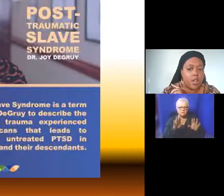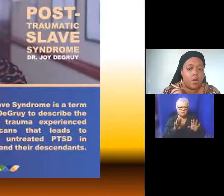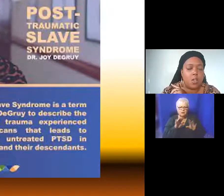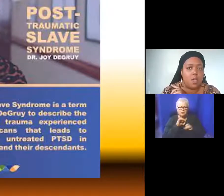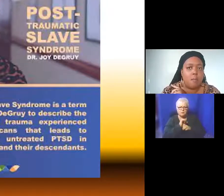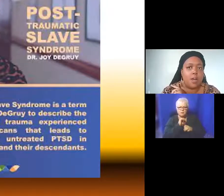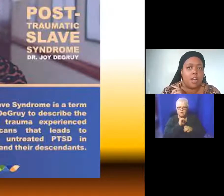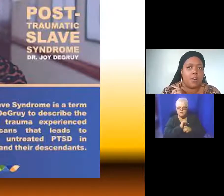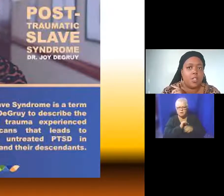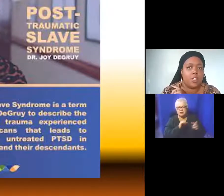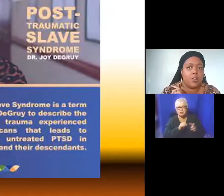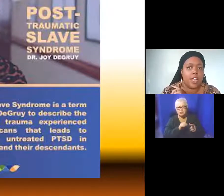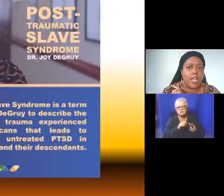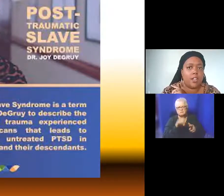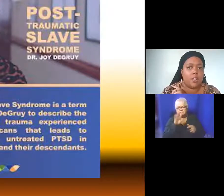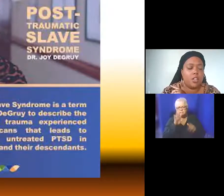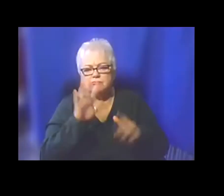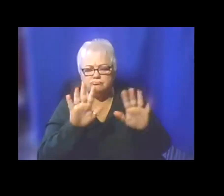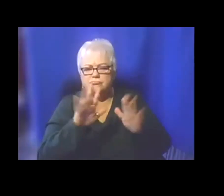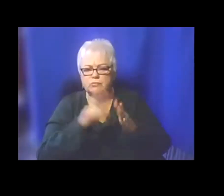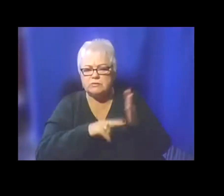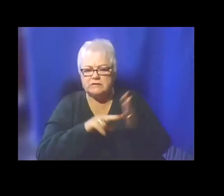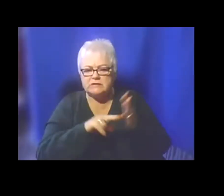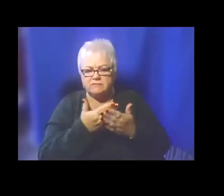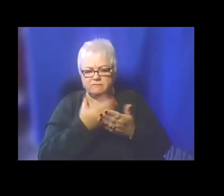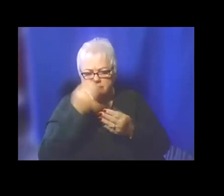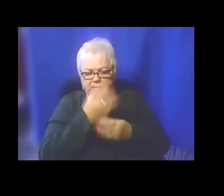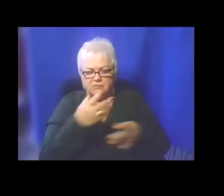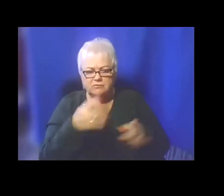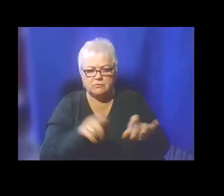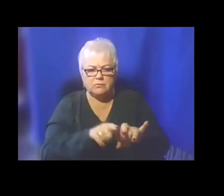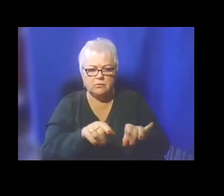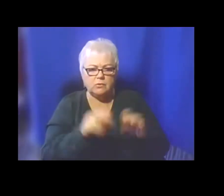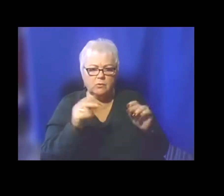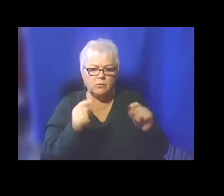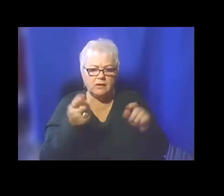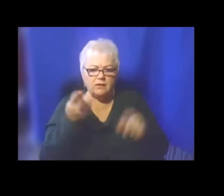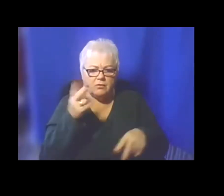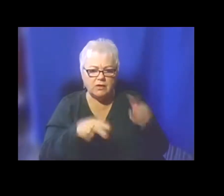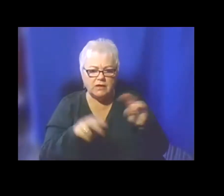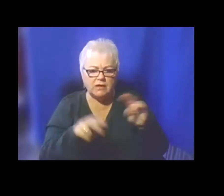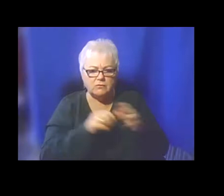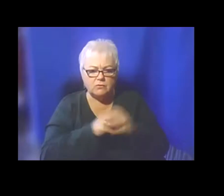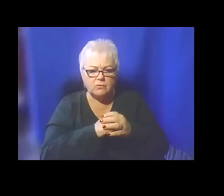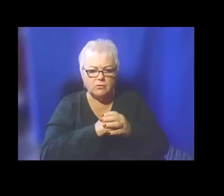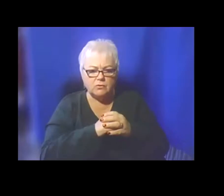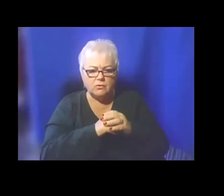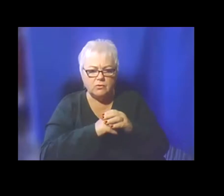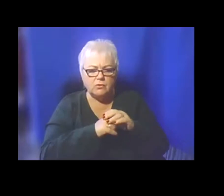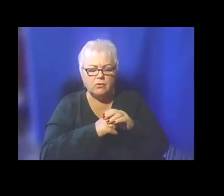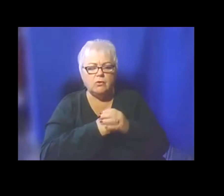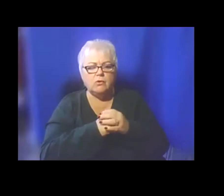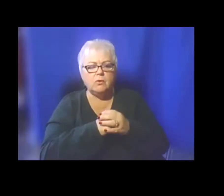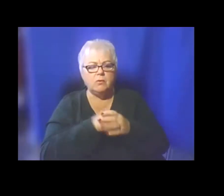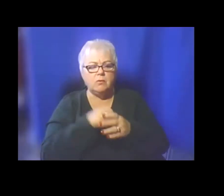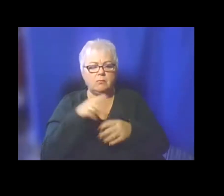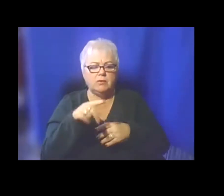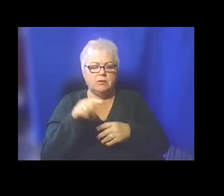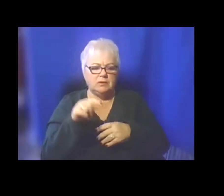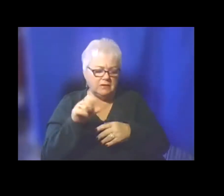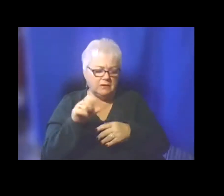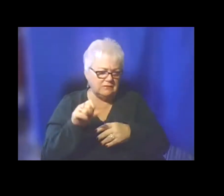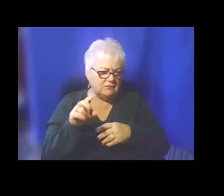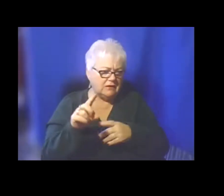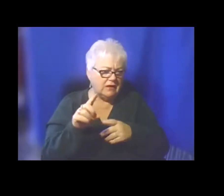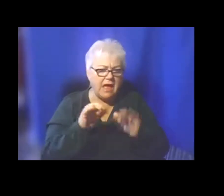as well, but a really great look into and quick look into post-traumatic slave syndrome and how it might